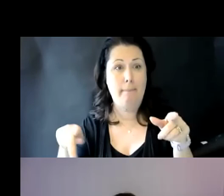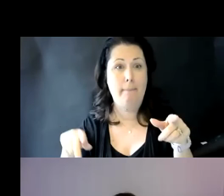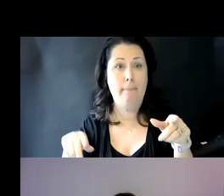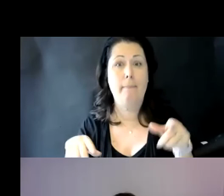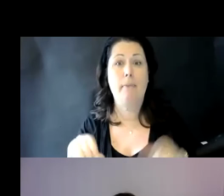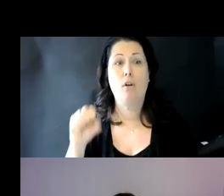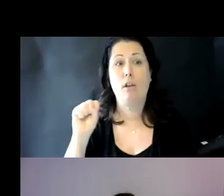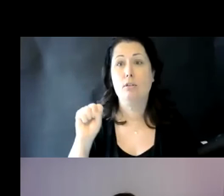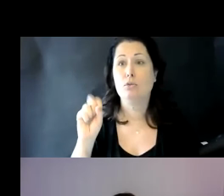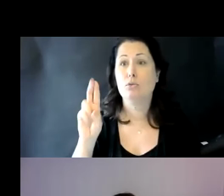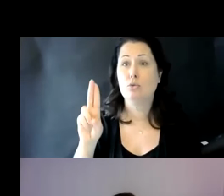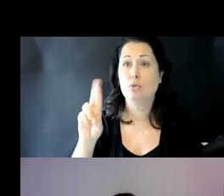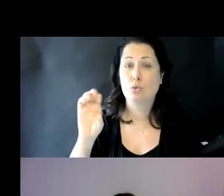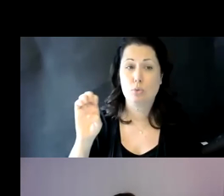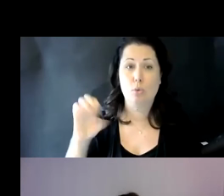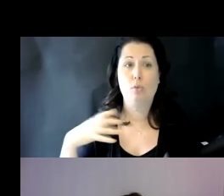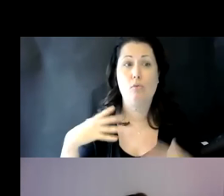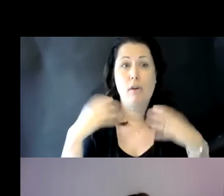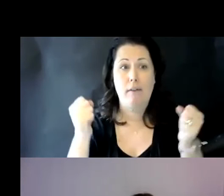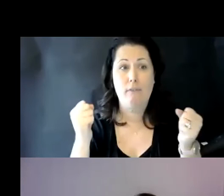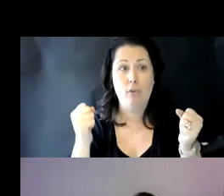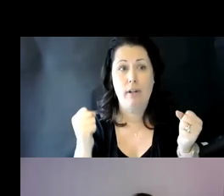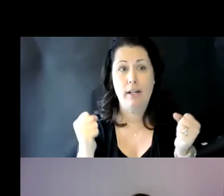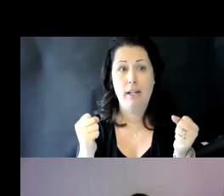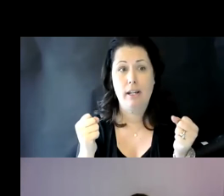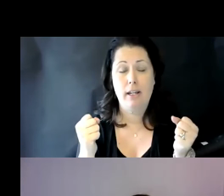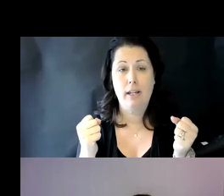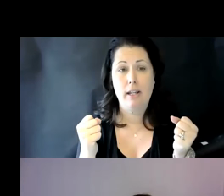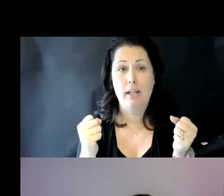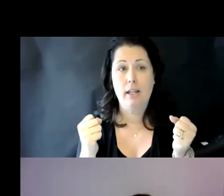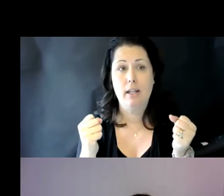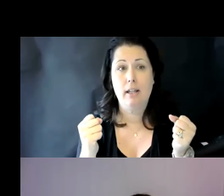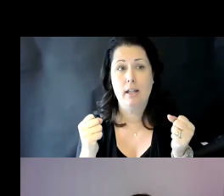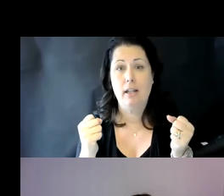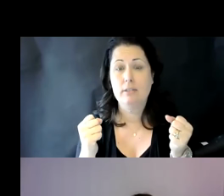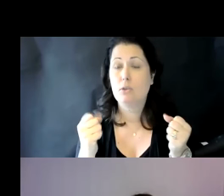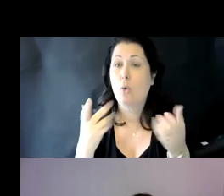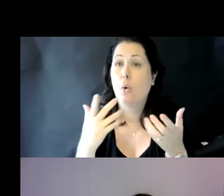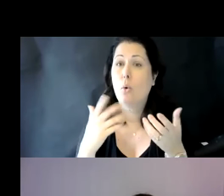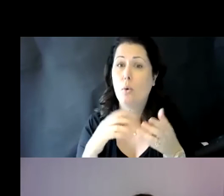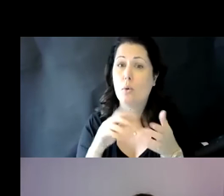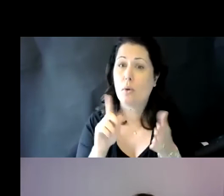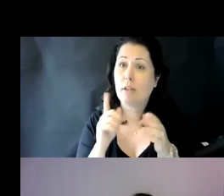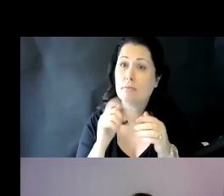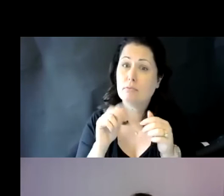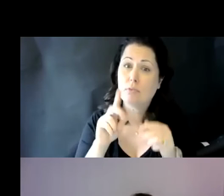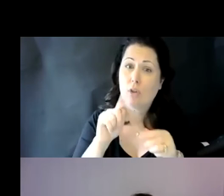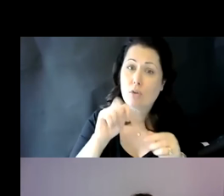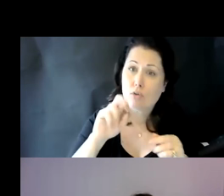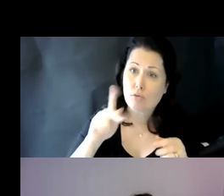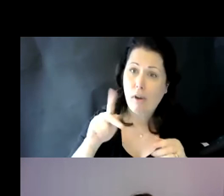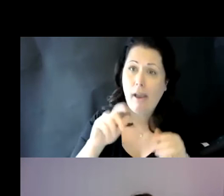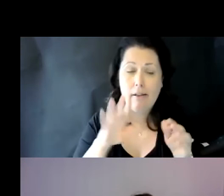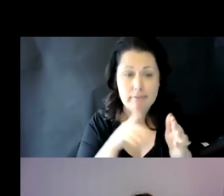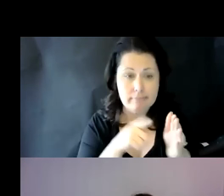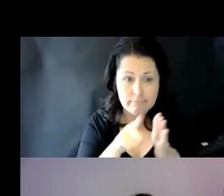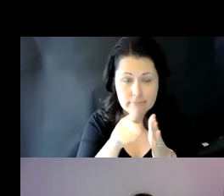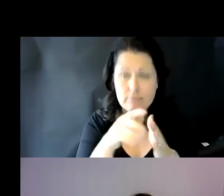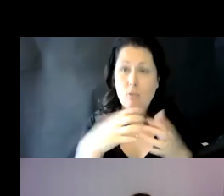6 main features. So if you download it and use it, you can track your recovery. You get a graph, you get some feedback, you get